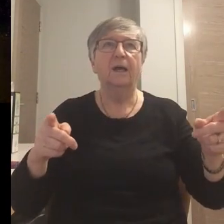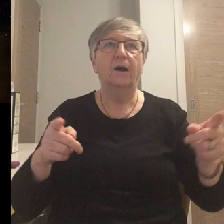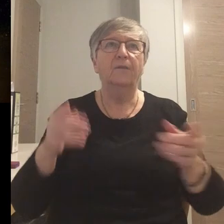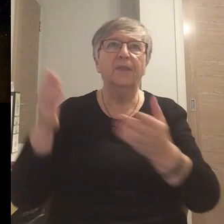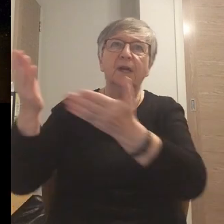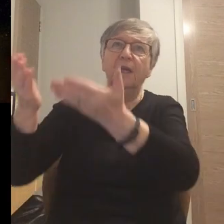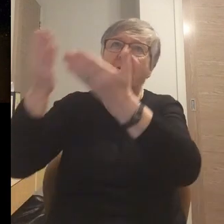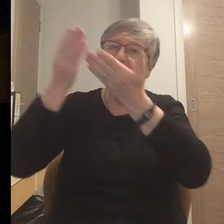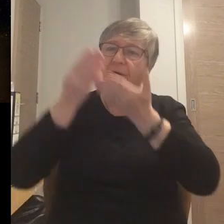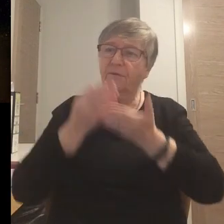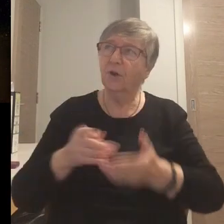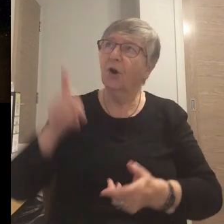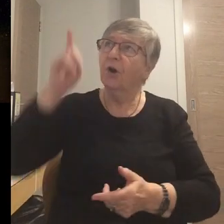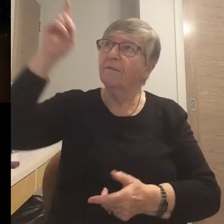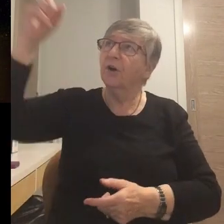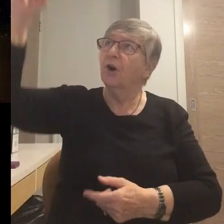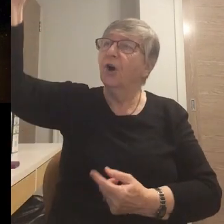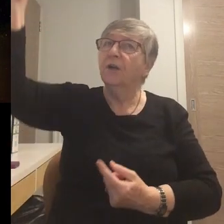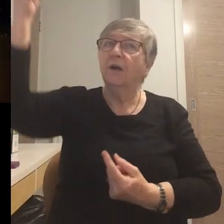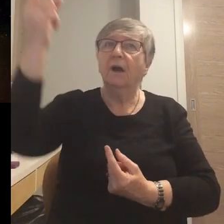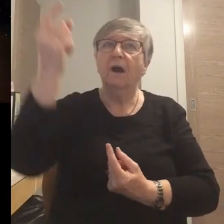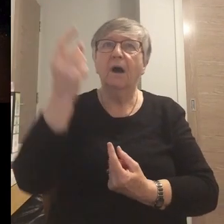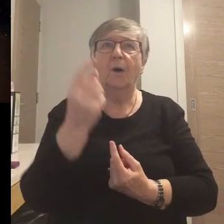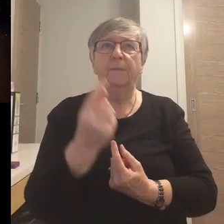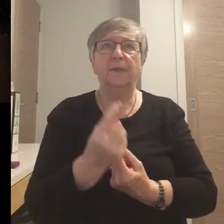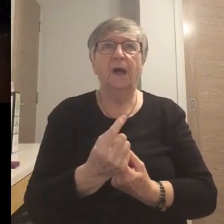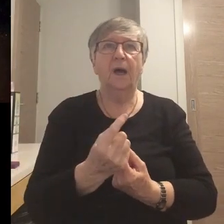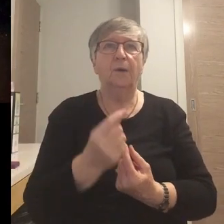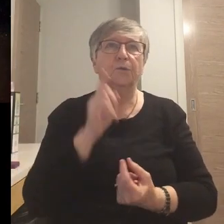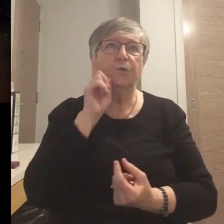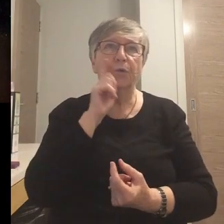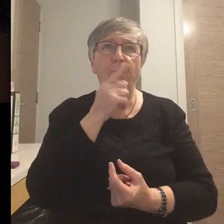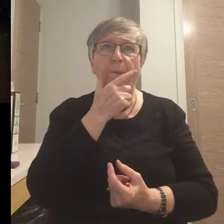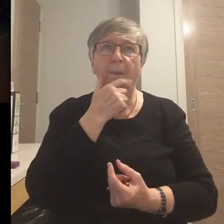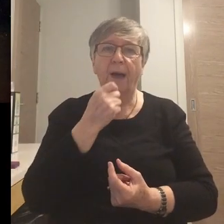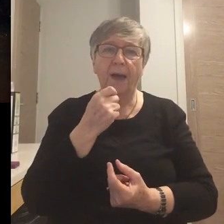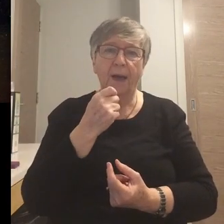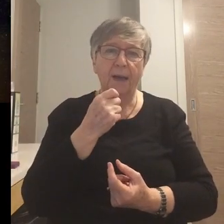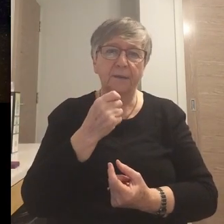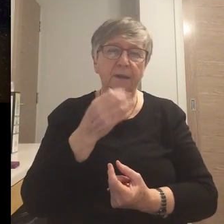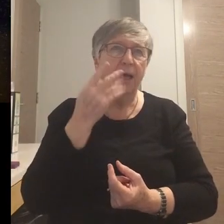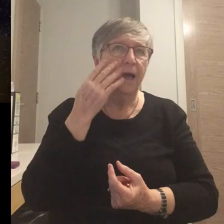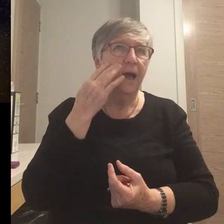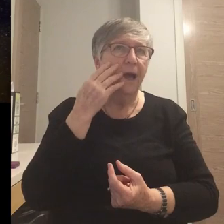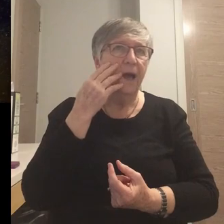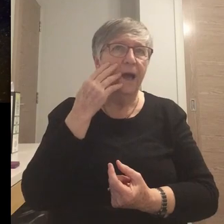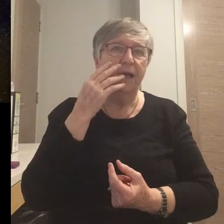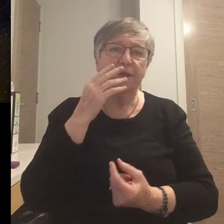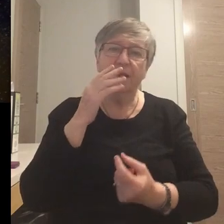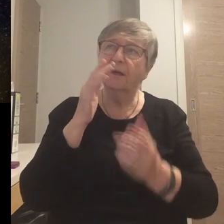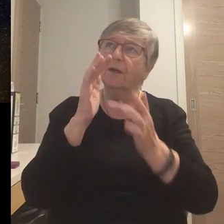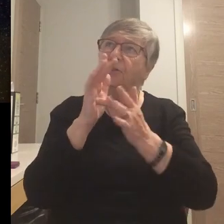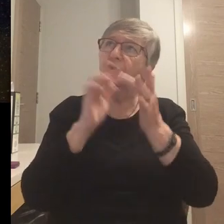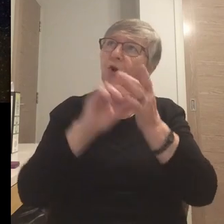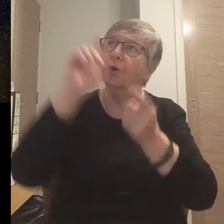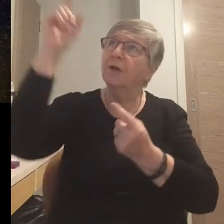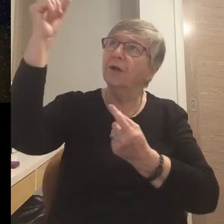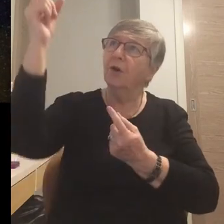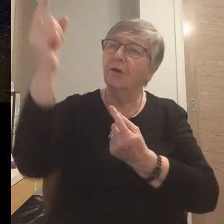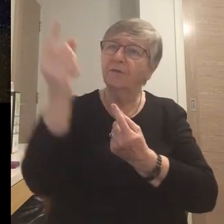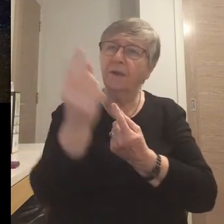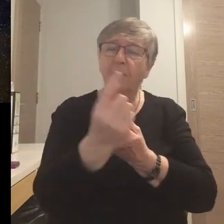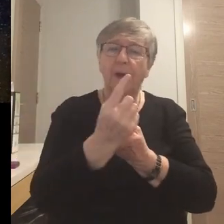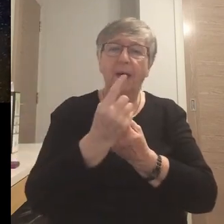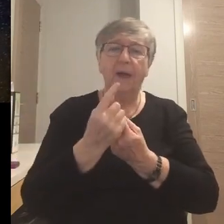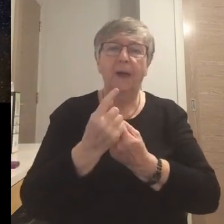tell of the gift of God come down to man at the